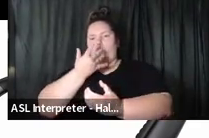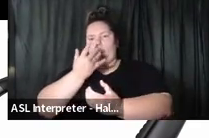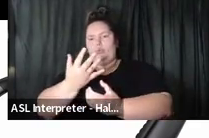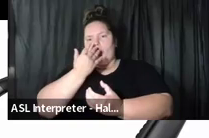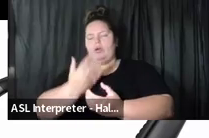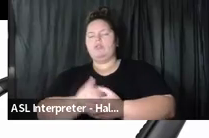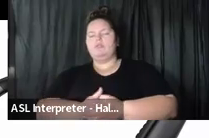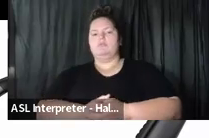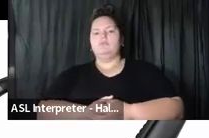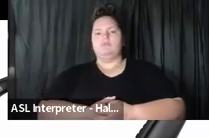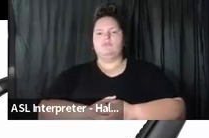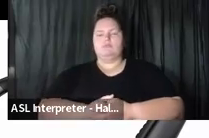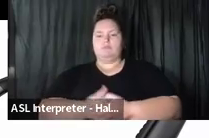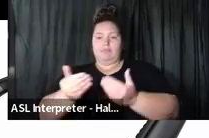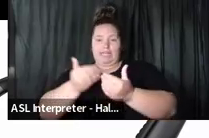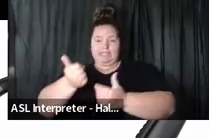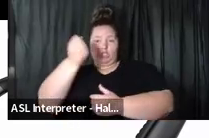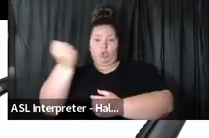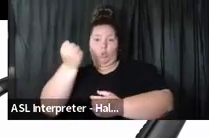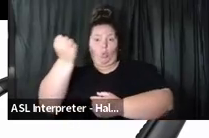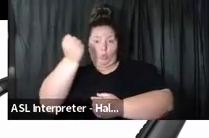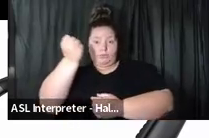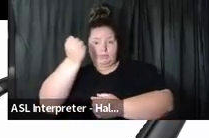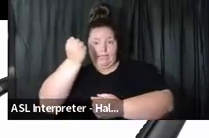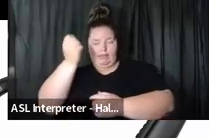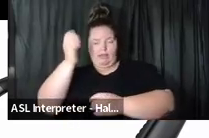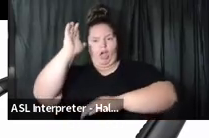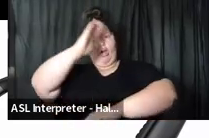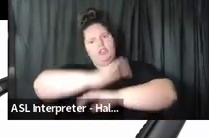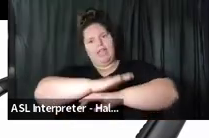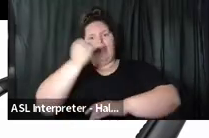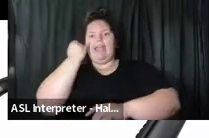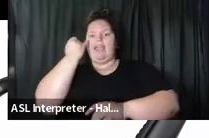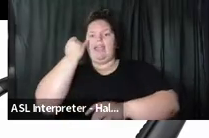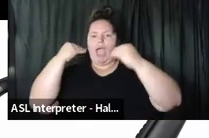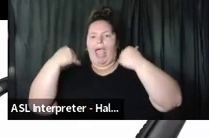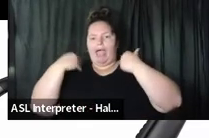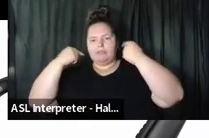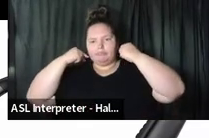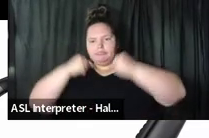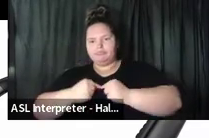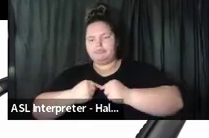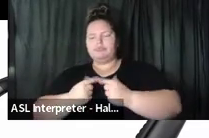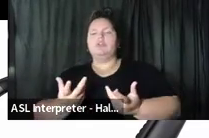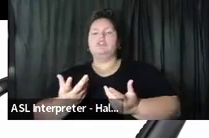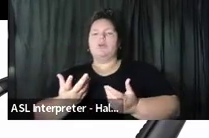it's easier than holding it all day when it's wrapped around your neck. So it's just kind of like a